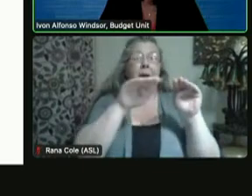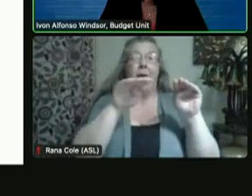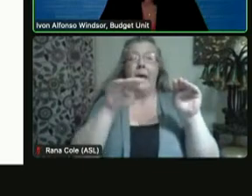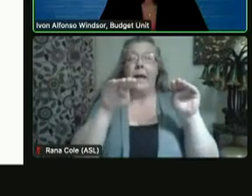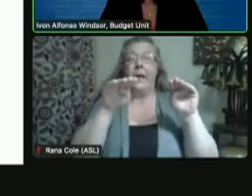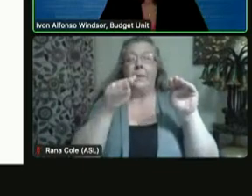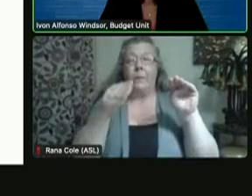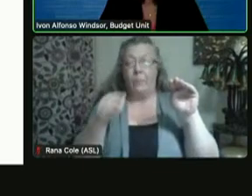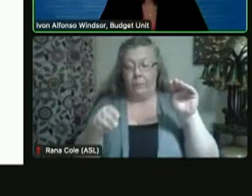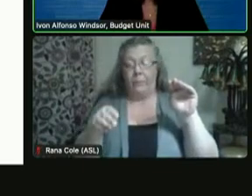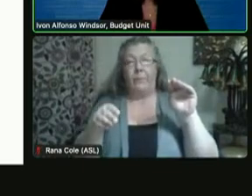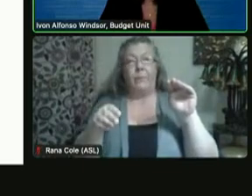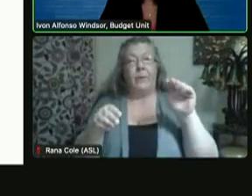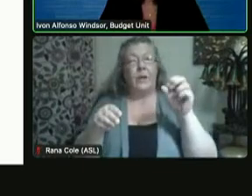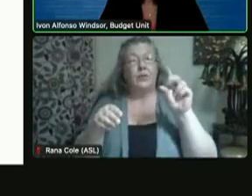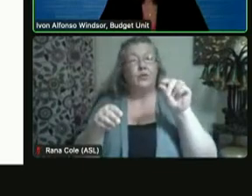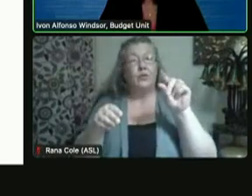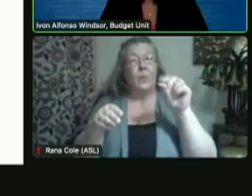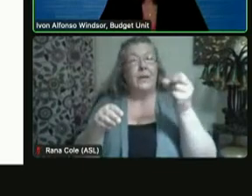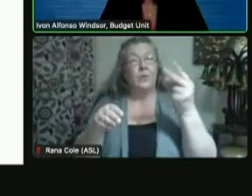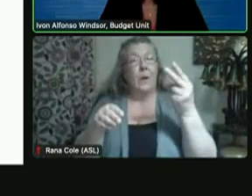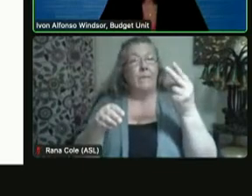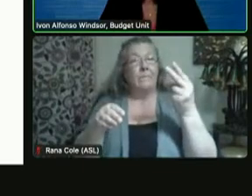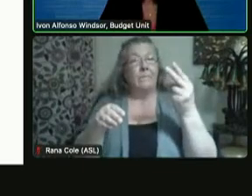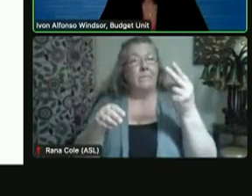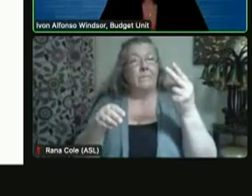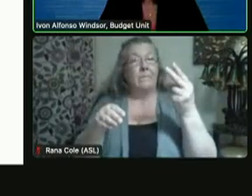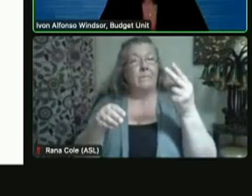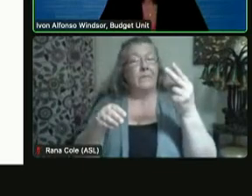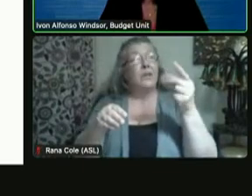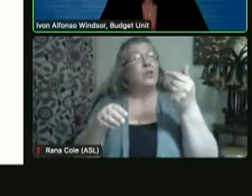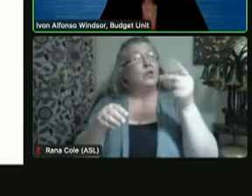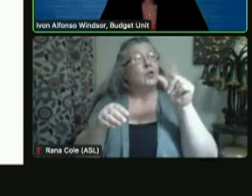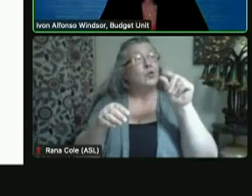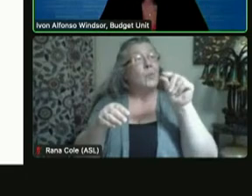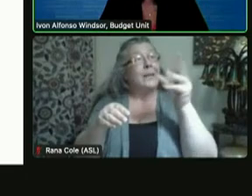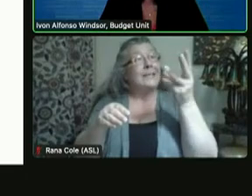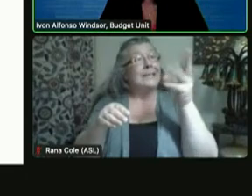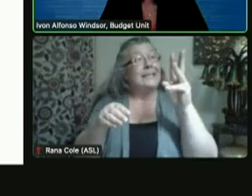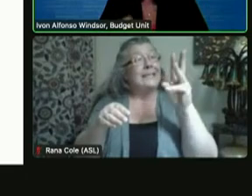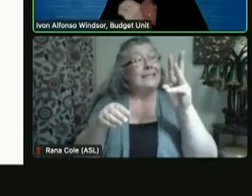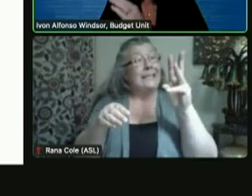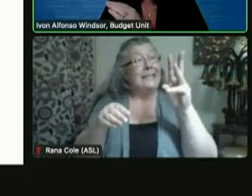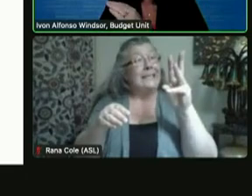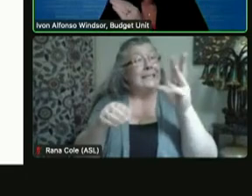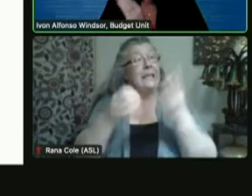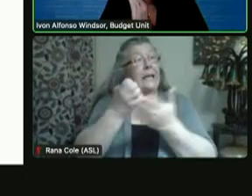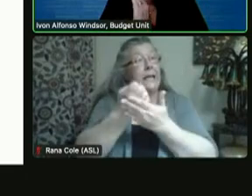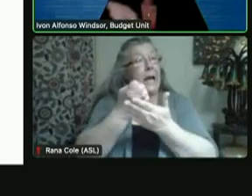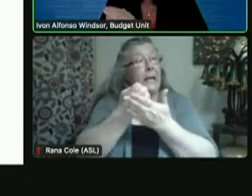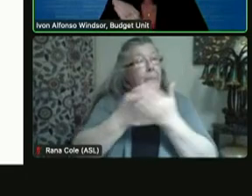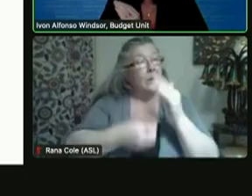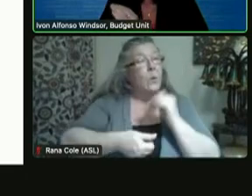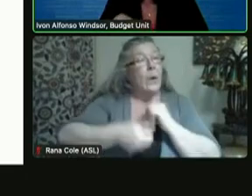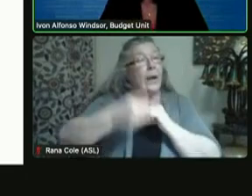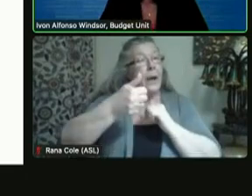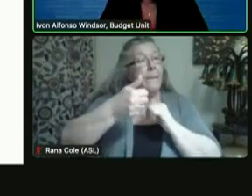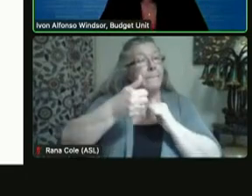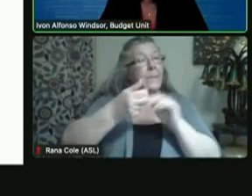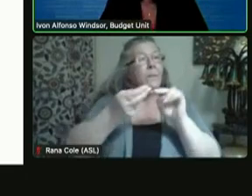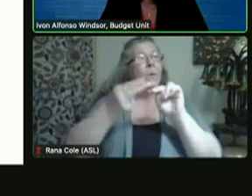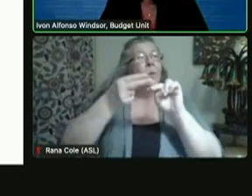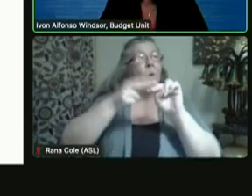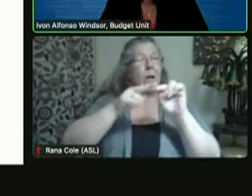year of 2012. After 2016, as the economy started to recover, the funding started to increase at a moderate rate